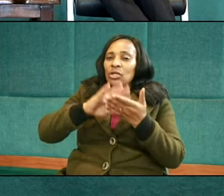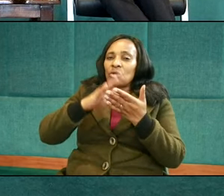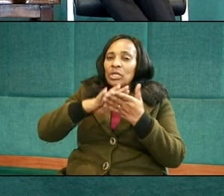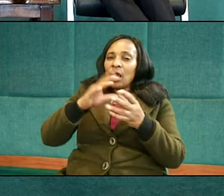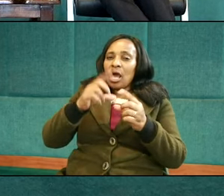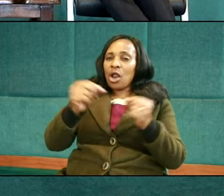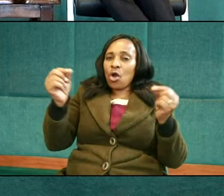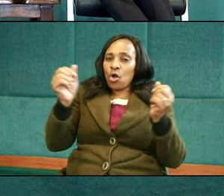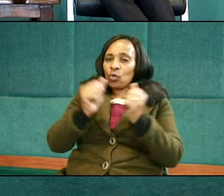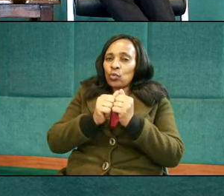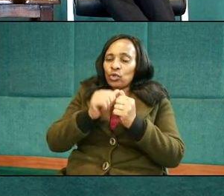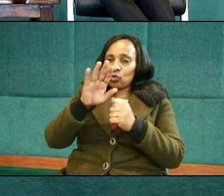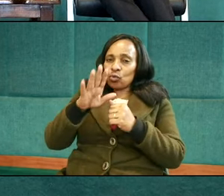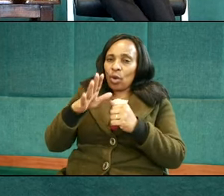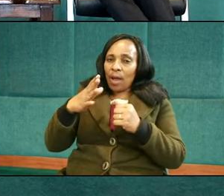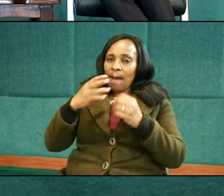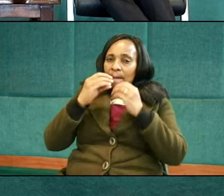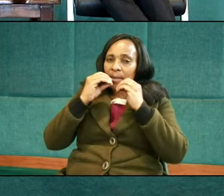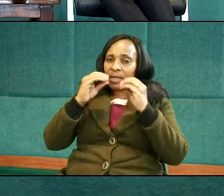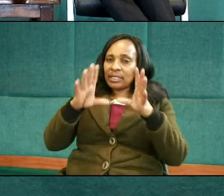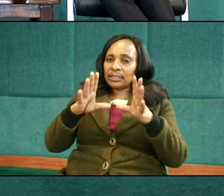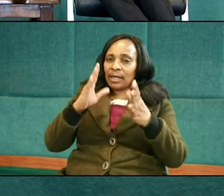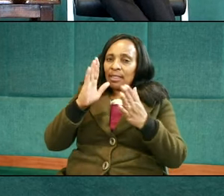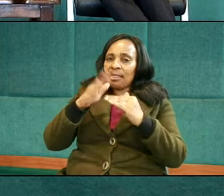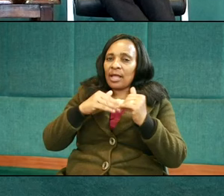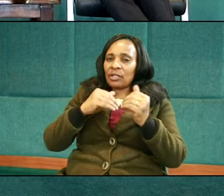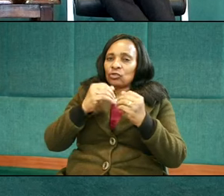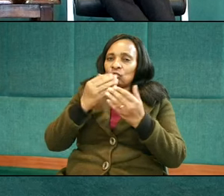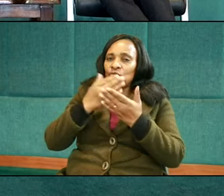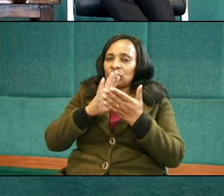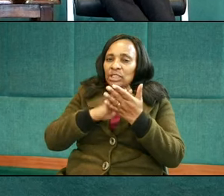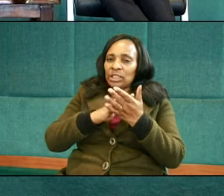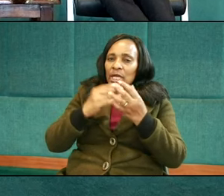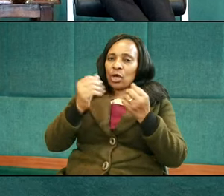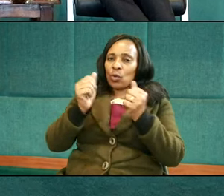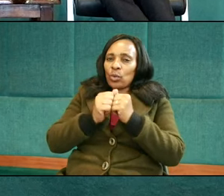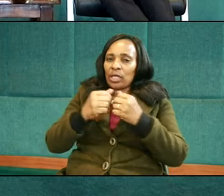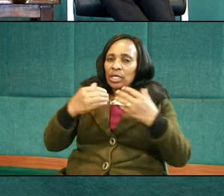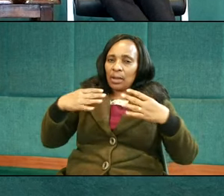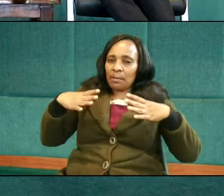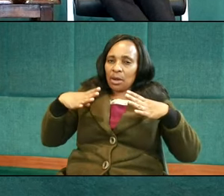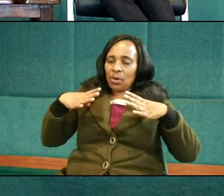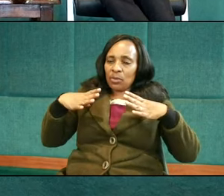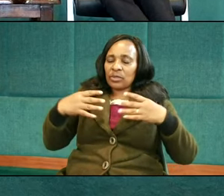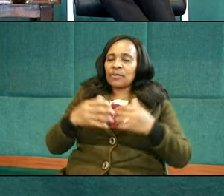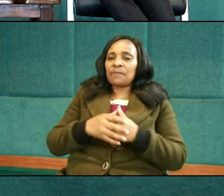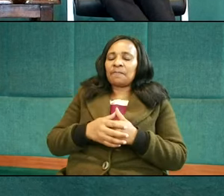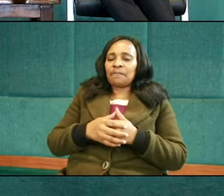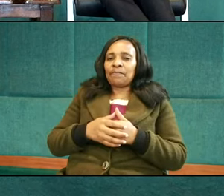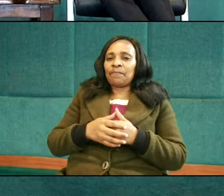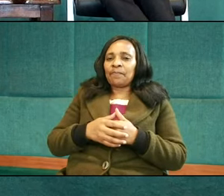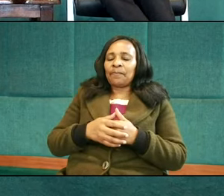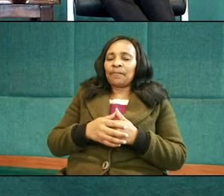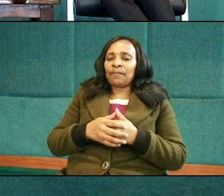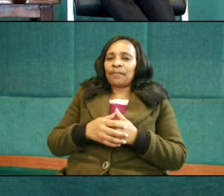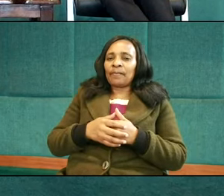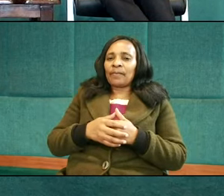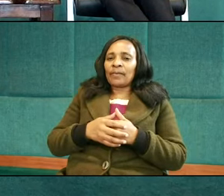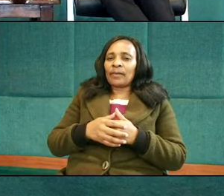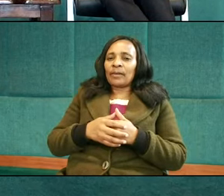along with the oppressed, mm-hmm, than to share plunder with the proud." Mm. Amen. Amen.